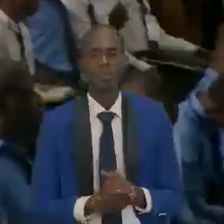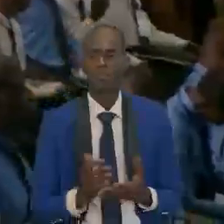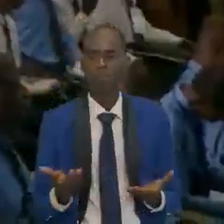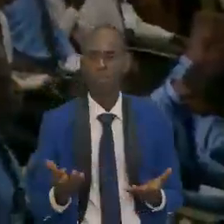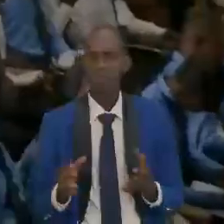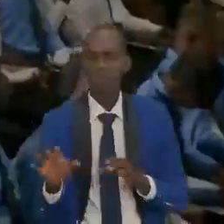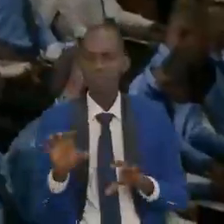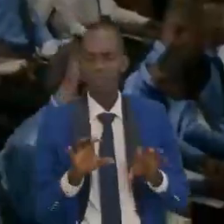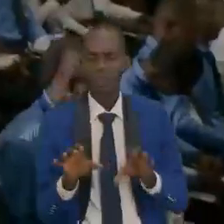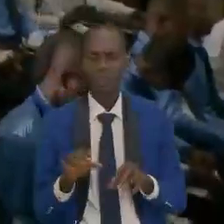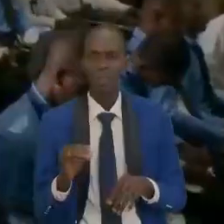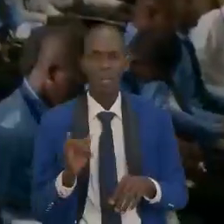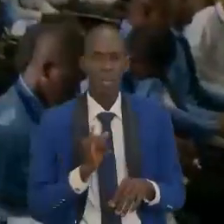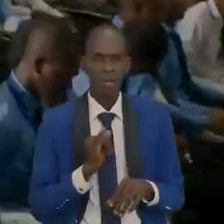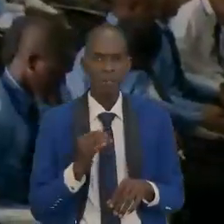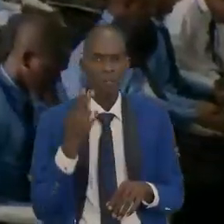him promise